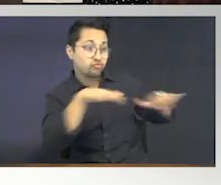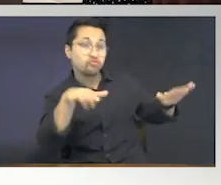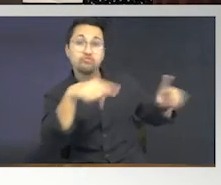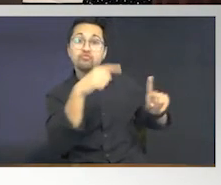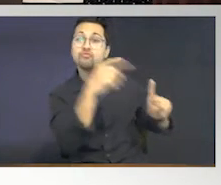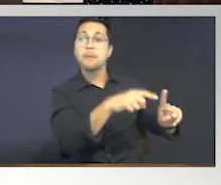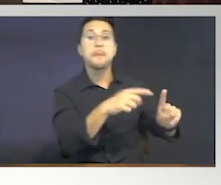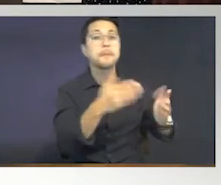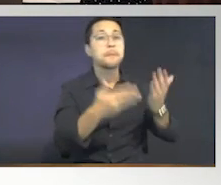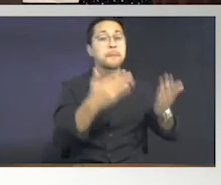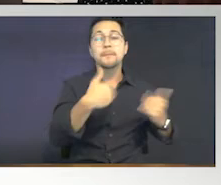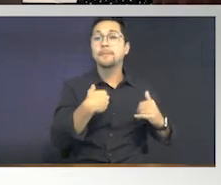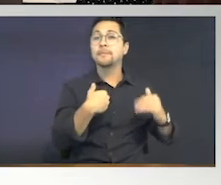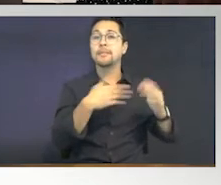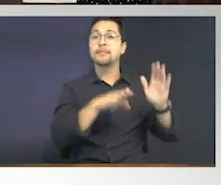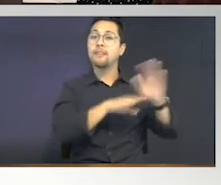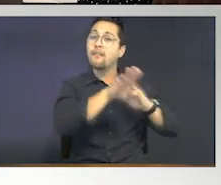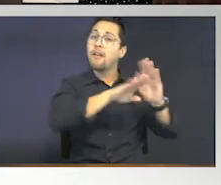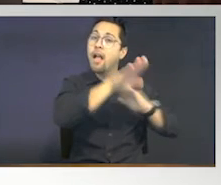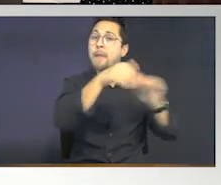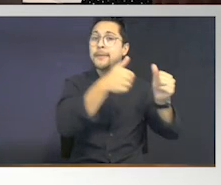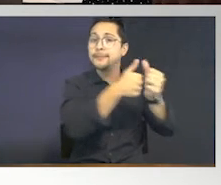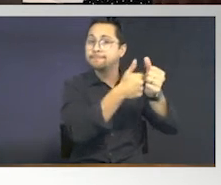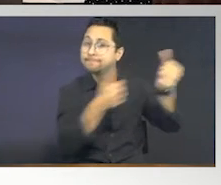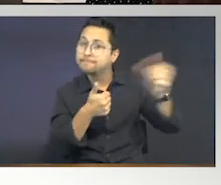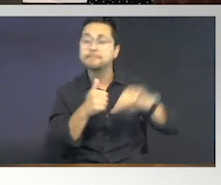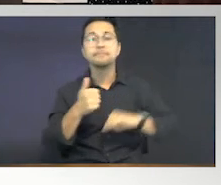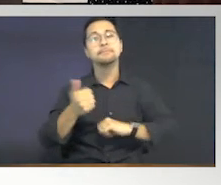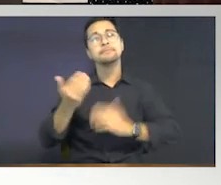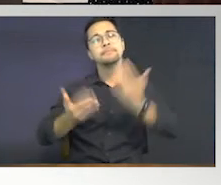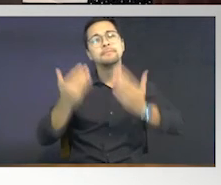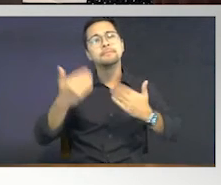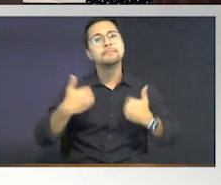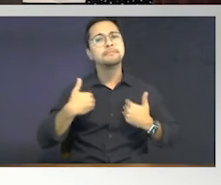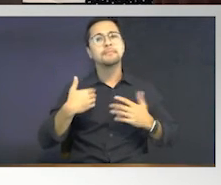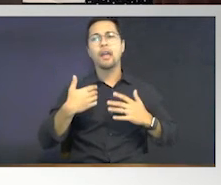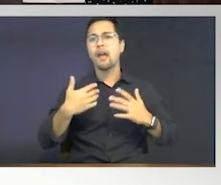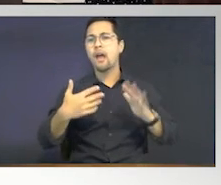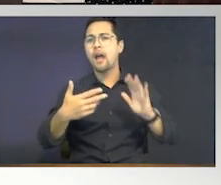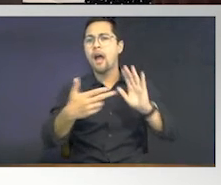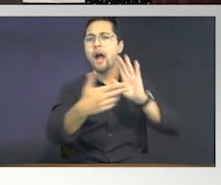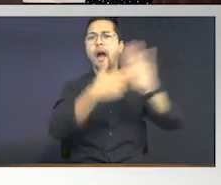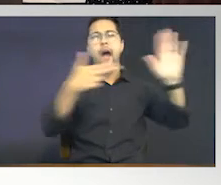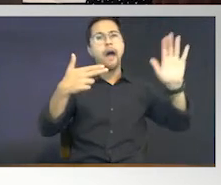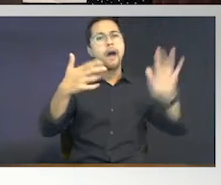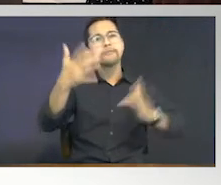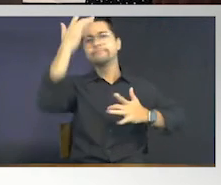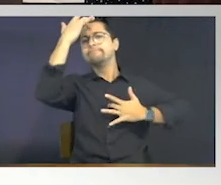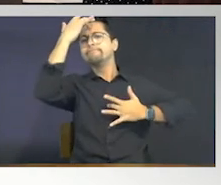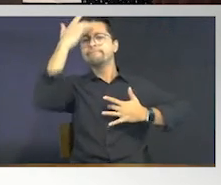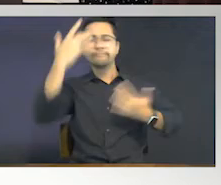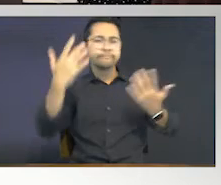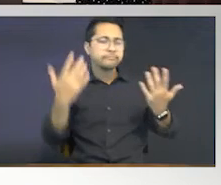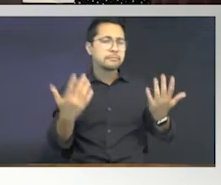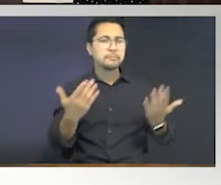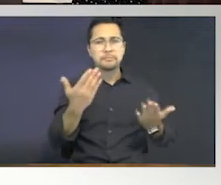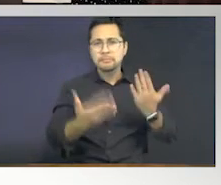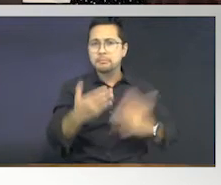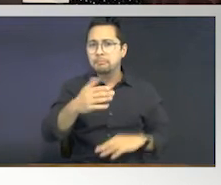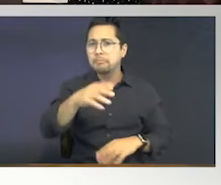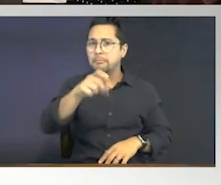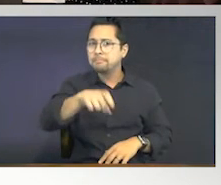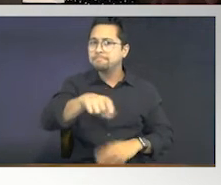might be developmentally delayed, might have some sort of an established condition, you know, need